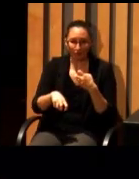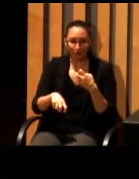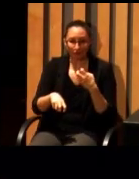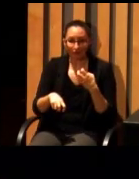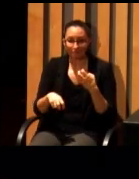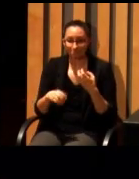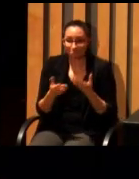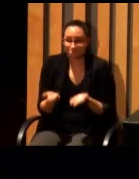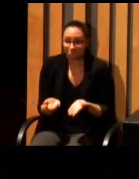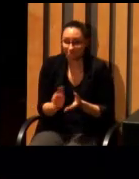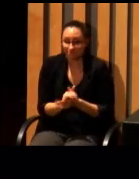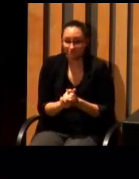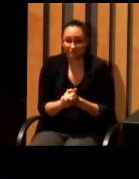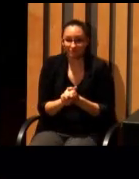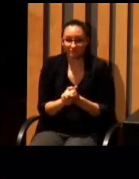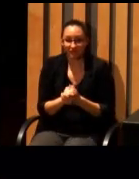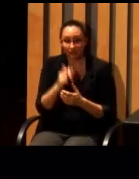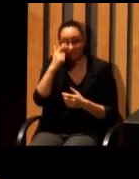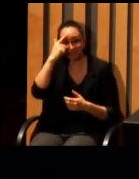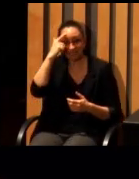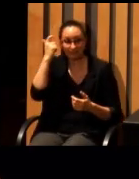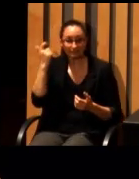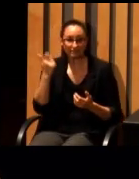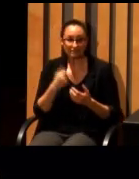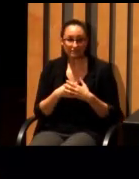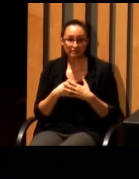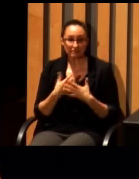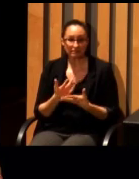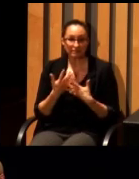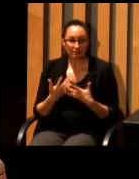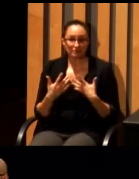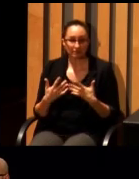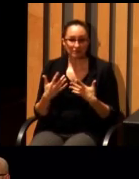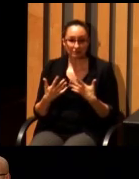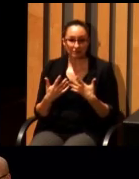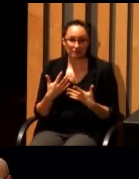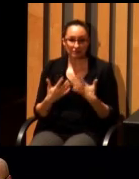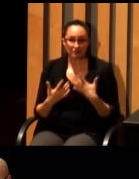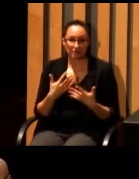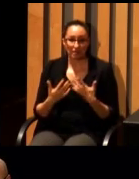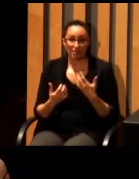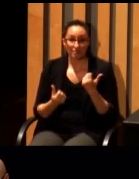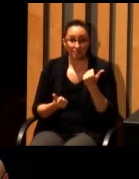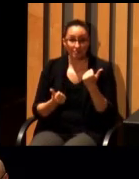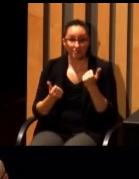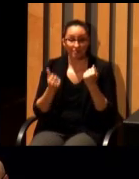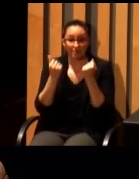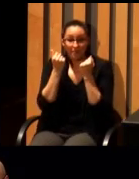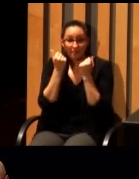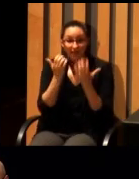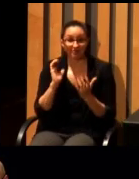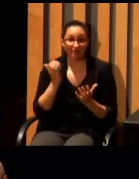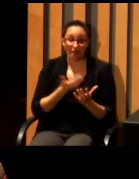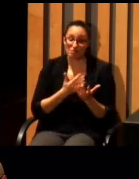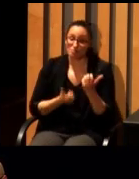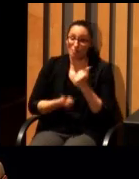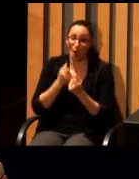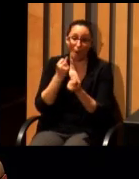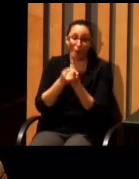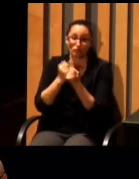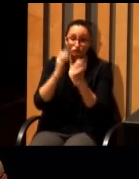because, let's face it, a lot of the most supportive fans of the local football team